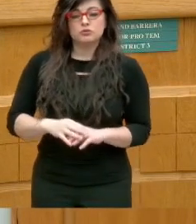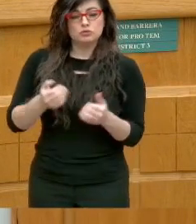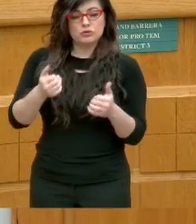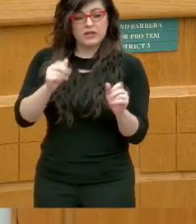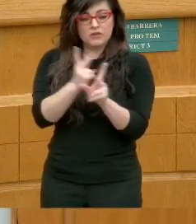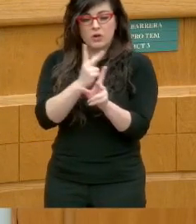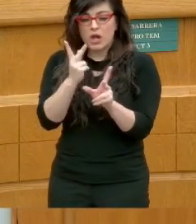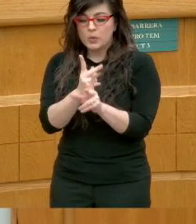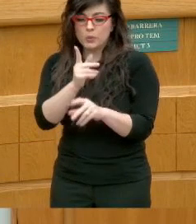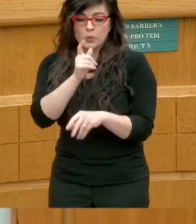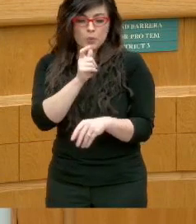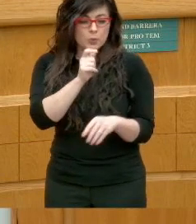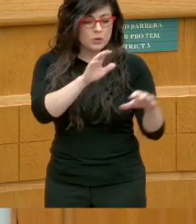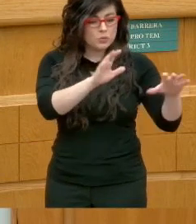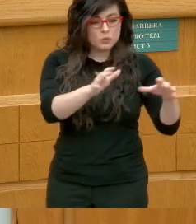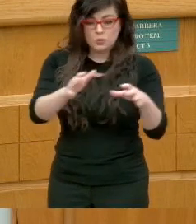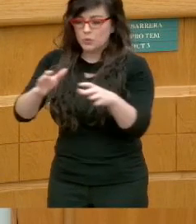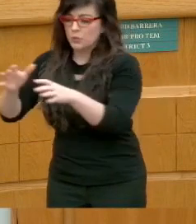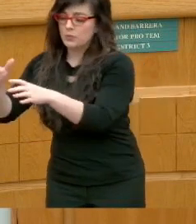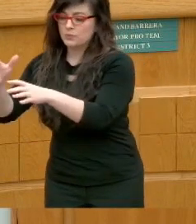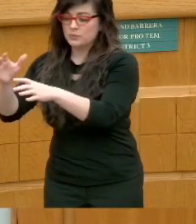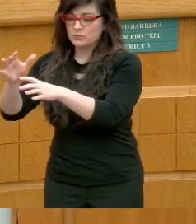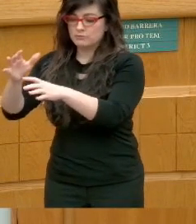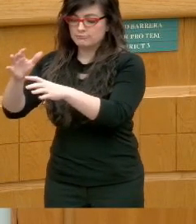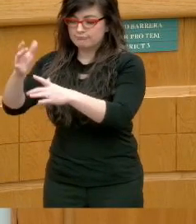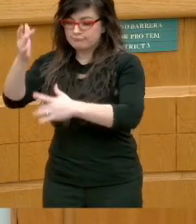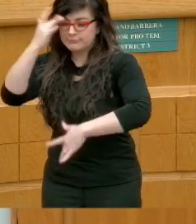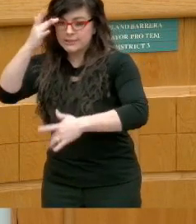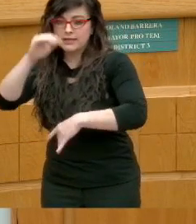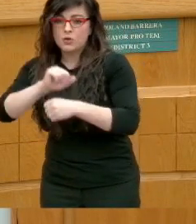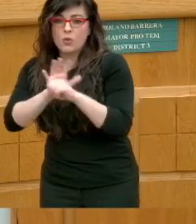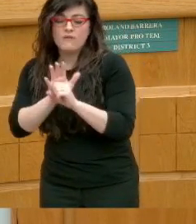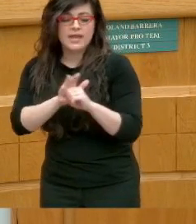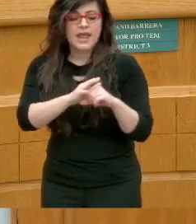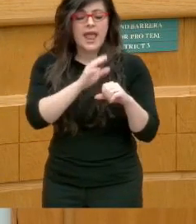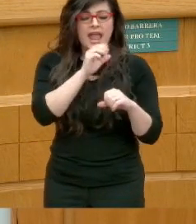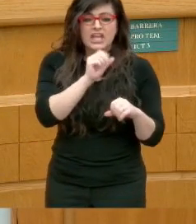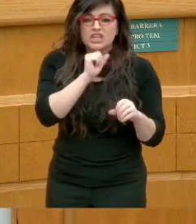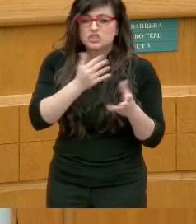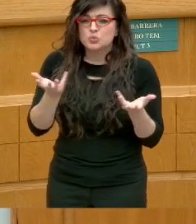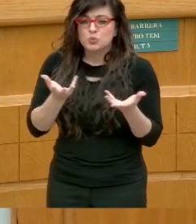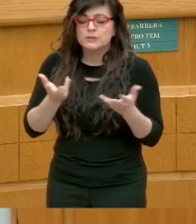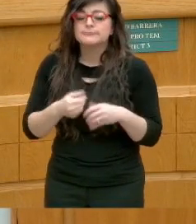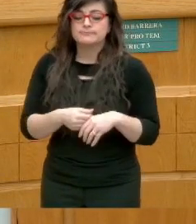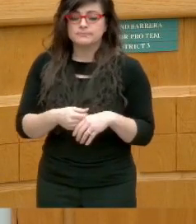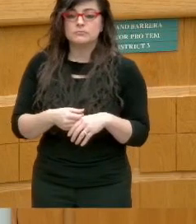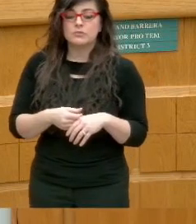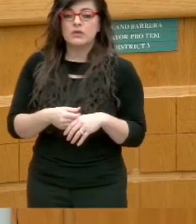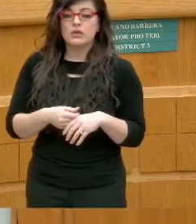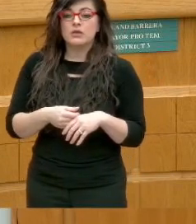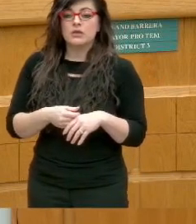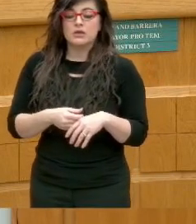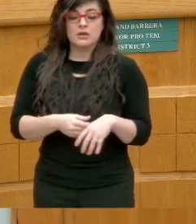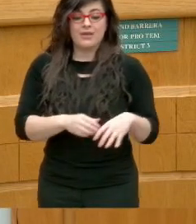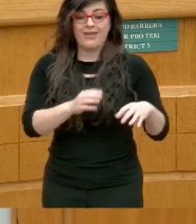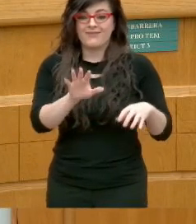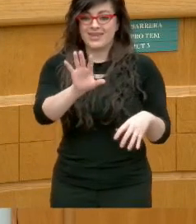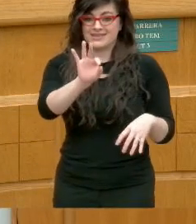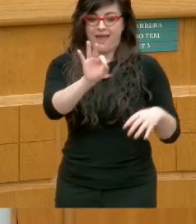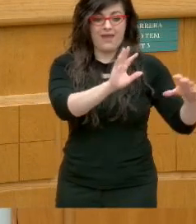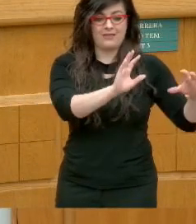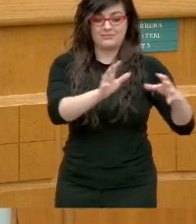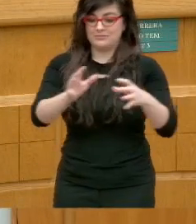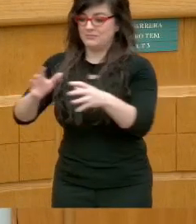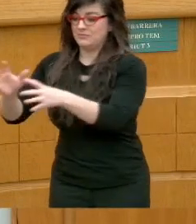of those that have had or have COVID, and we classify this over 9 age